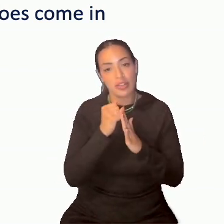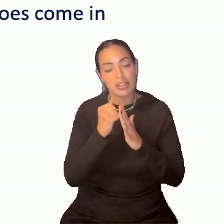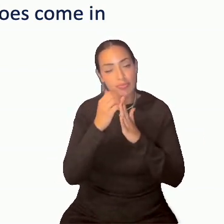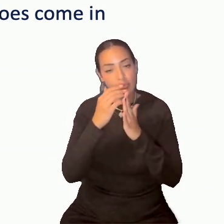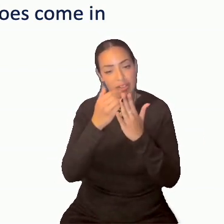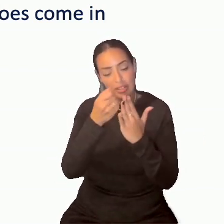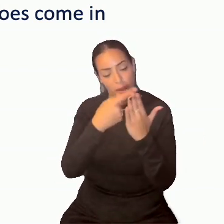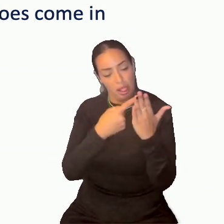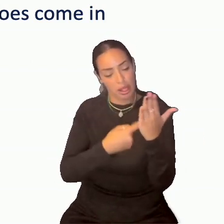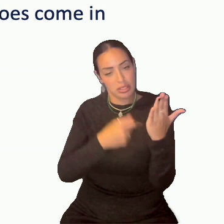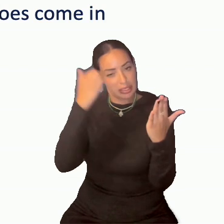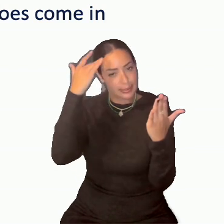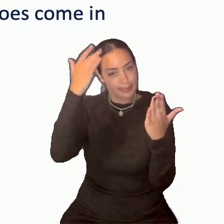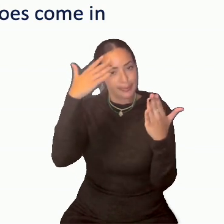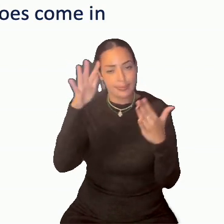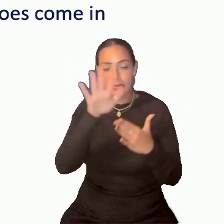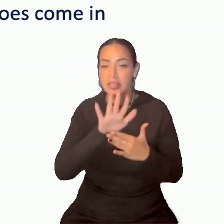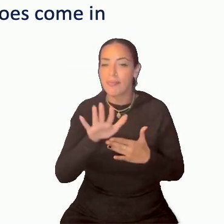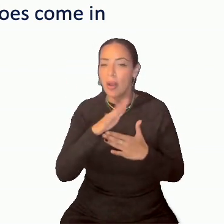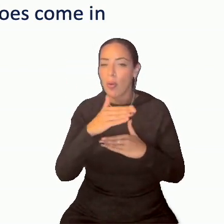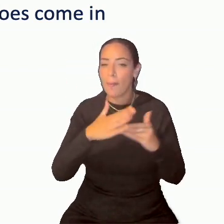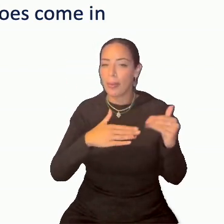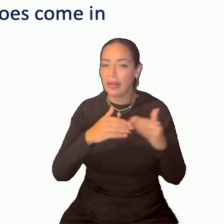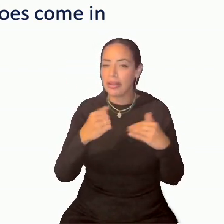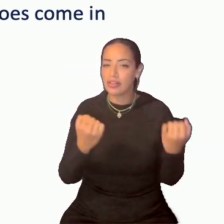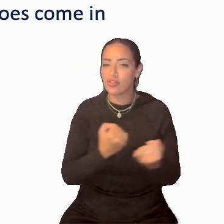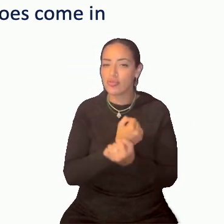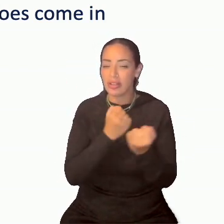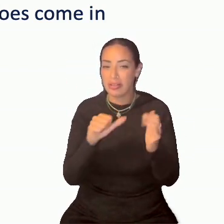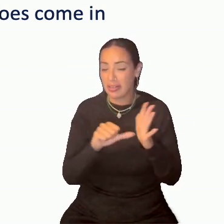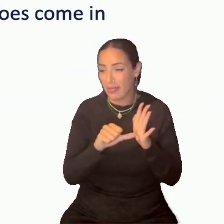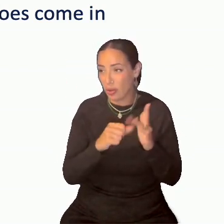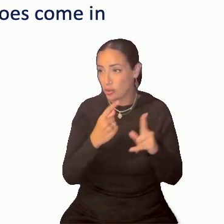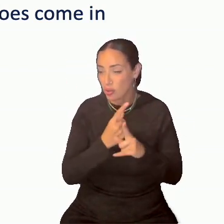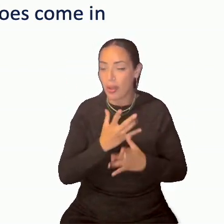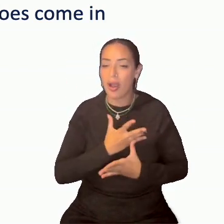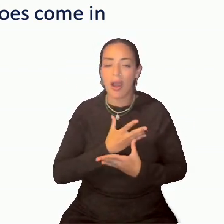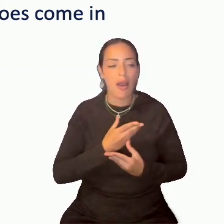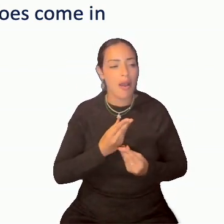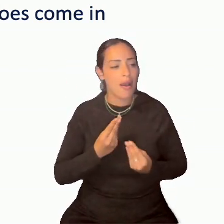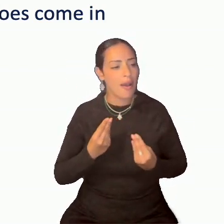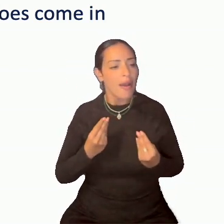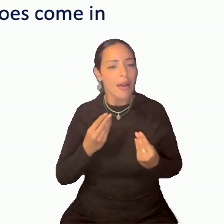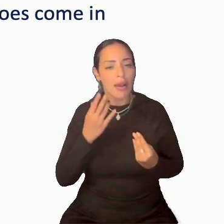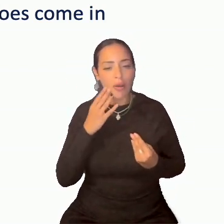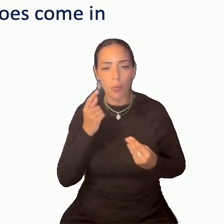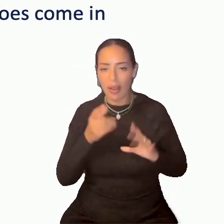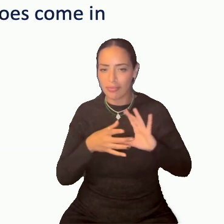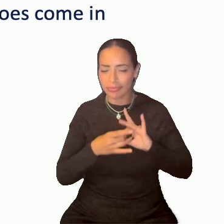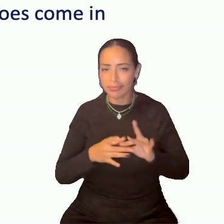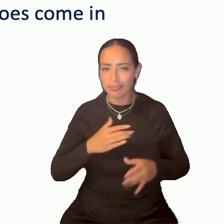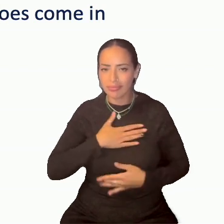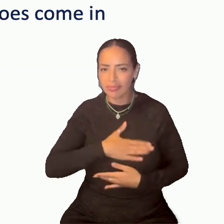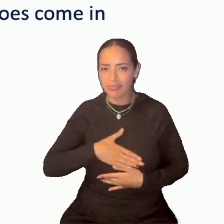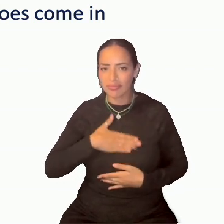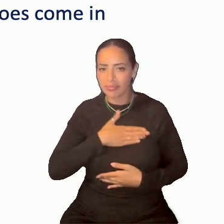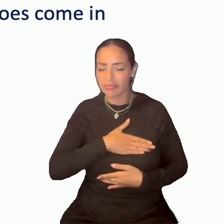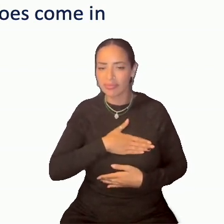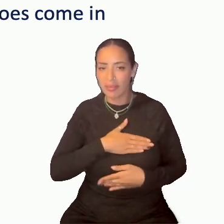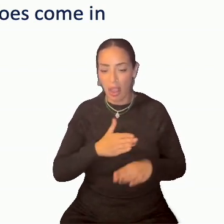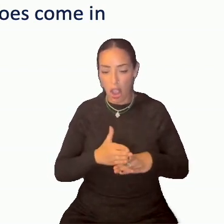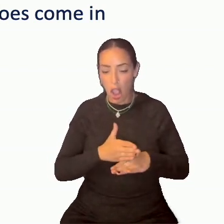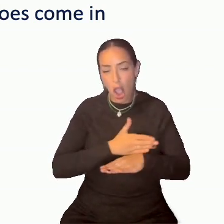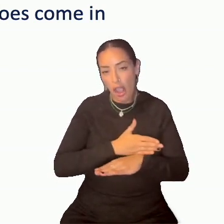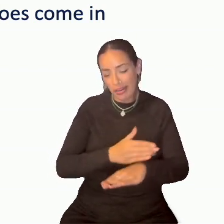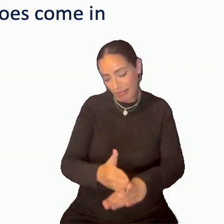idea of building strengths. It's hard to talk about recovery or healing in response to a bereavement, and there is increasing recognition that earlier theories